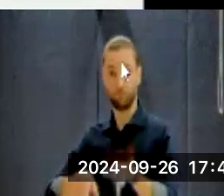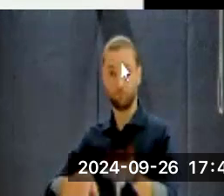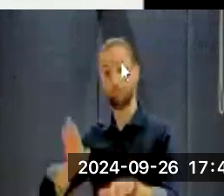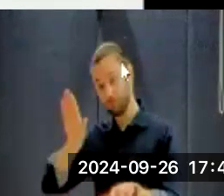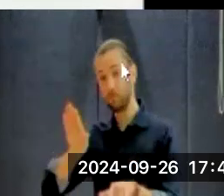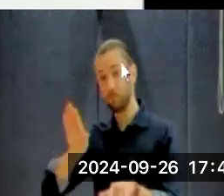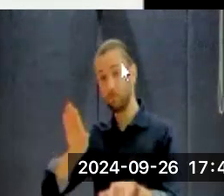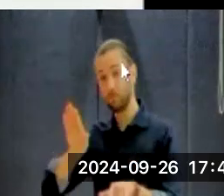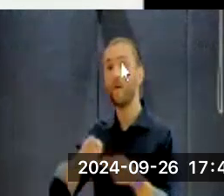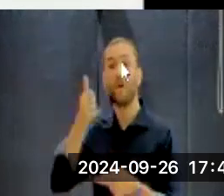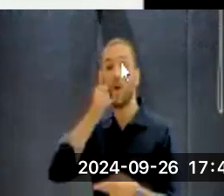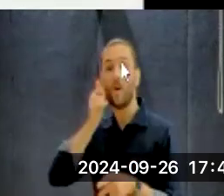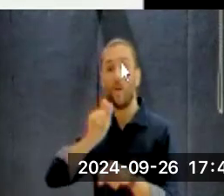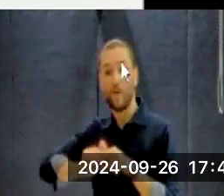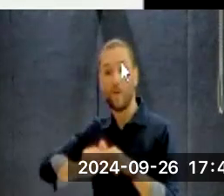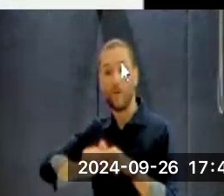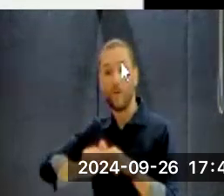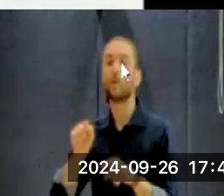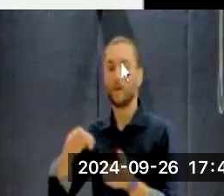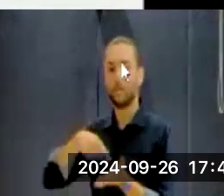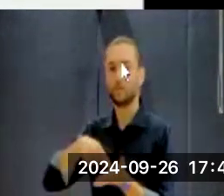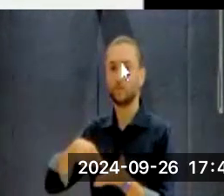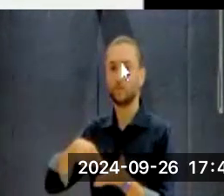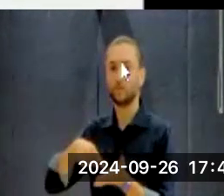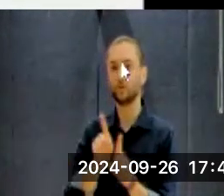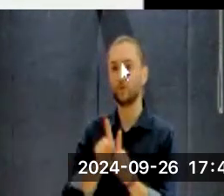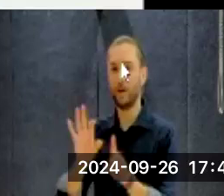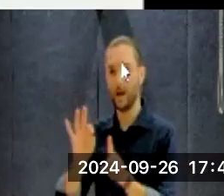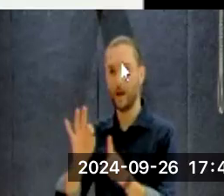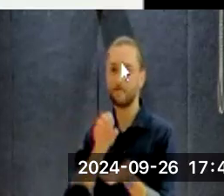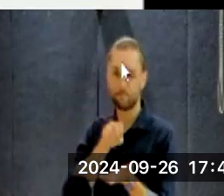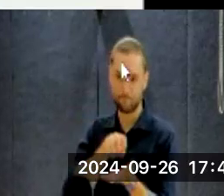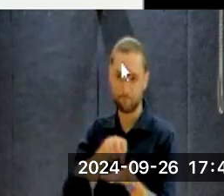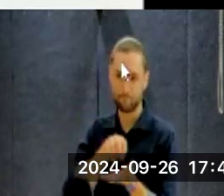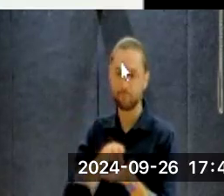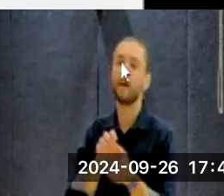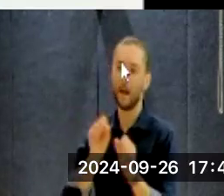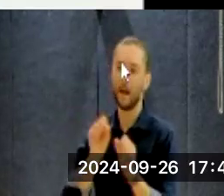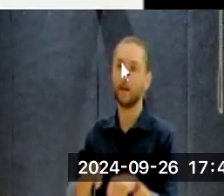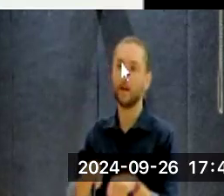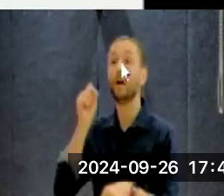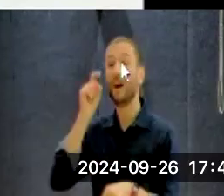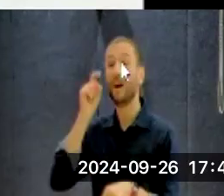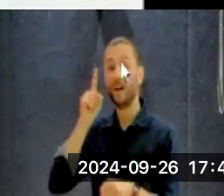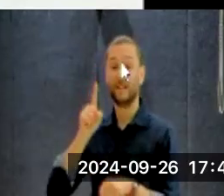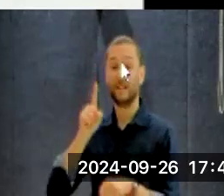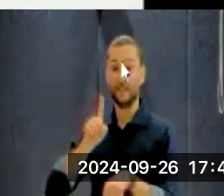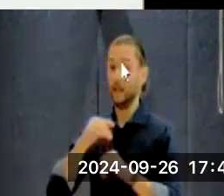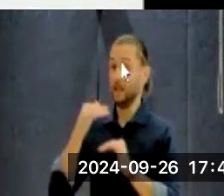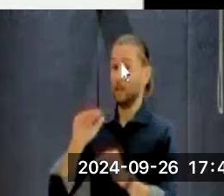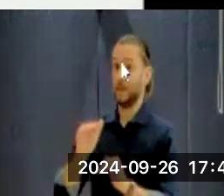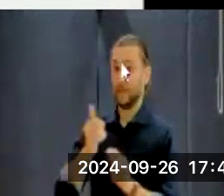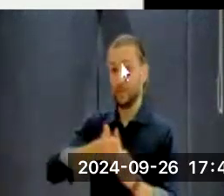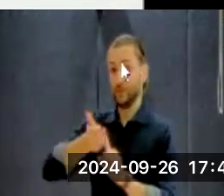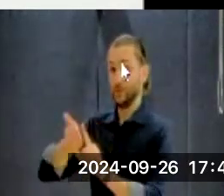raise your hand by pressing *9. In the interest of time, we will limit verbal public comments to 2 minutes per person. If